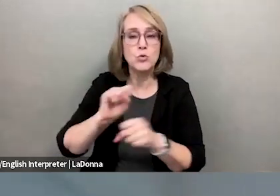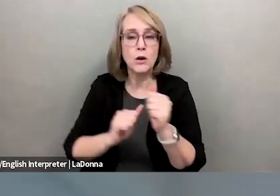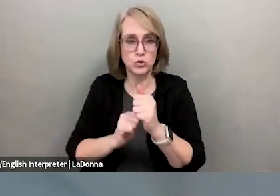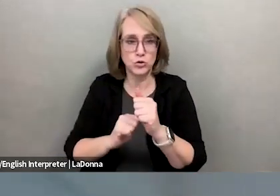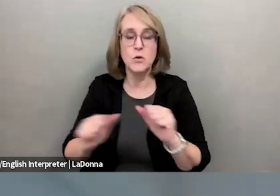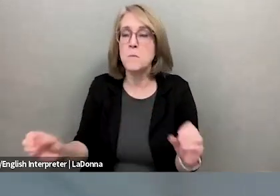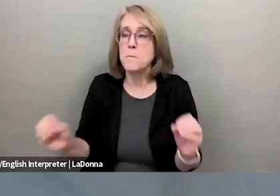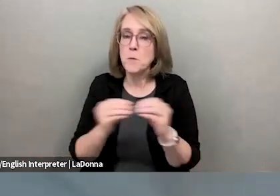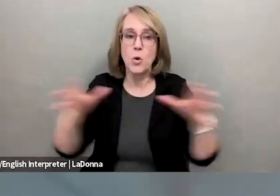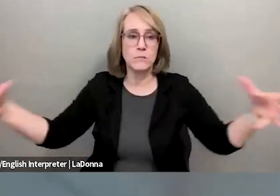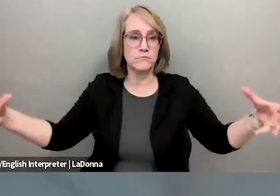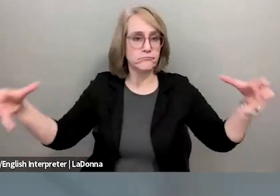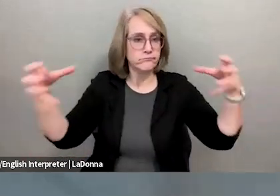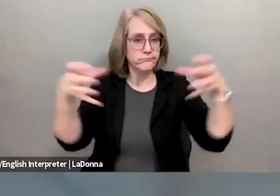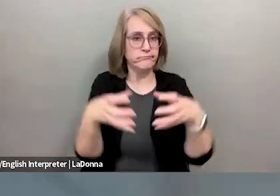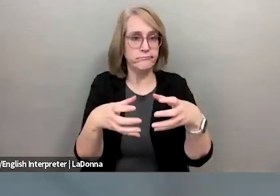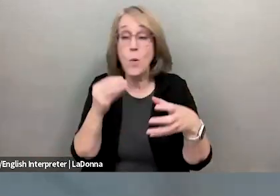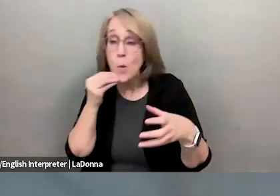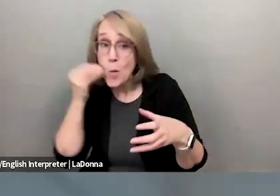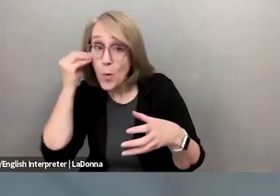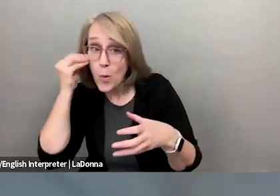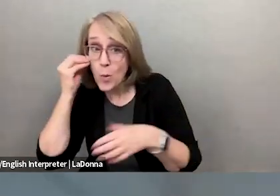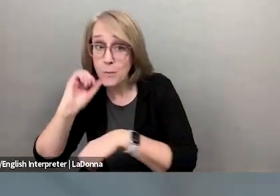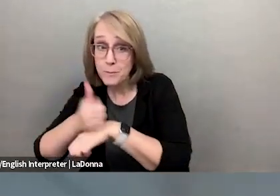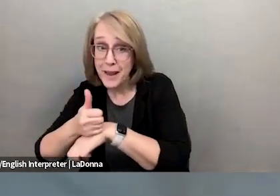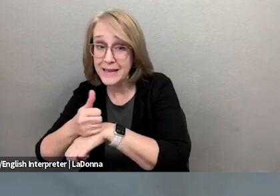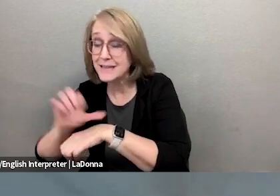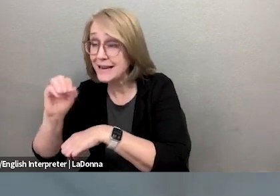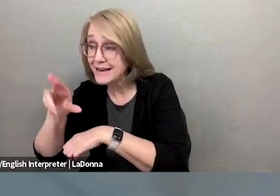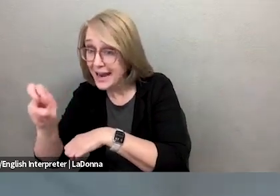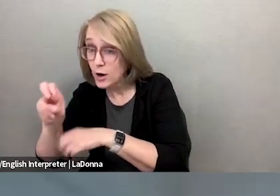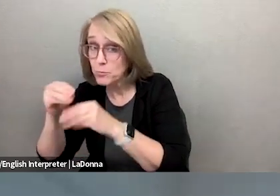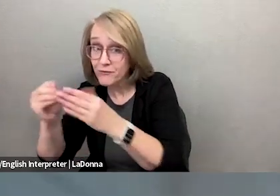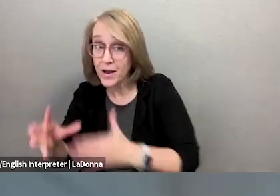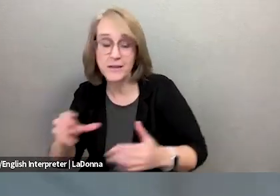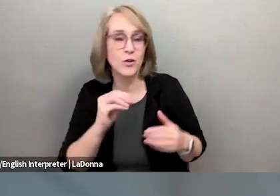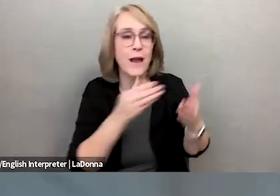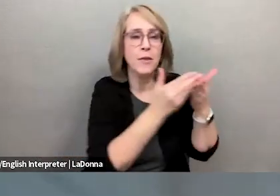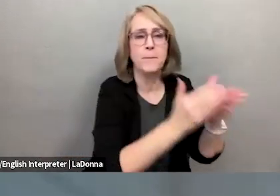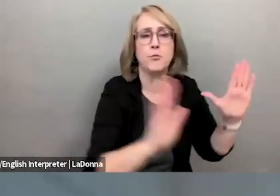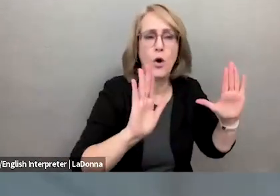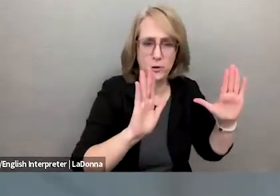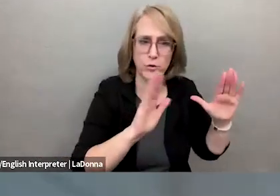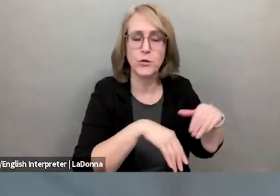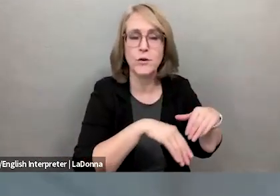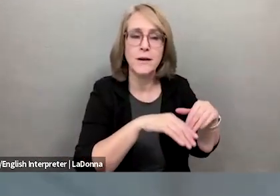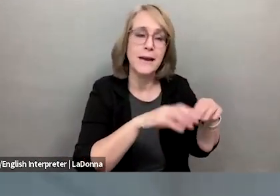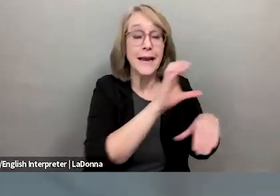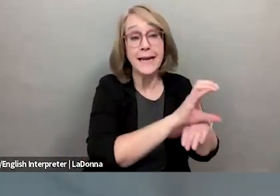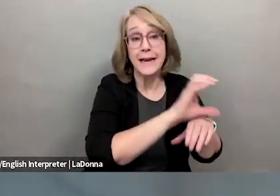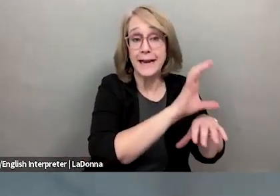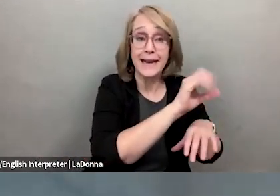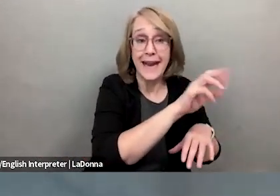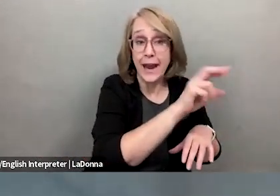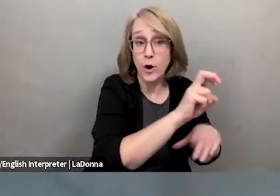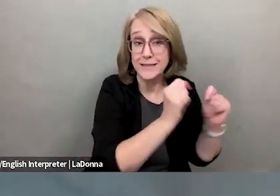meaningful engagement between those home-based care providers and the broader interdisciplinary care team. And we have seen